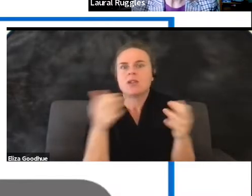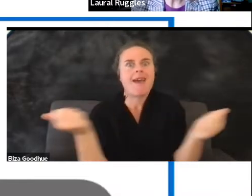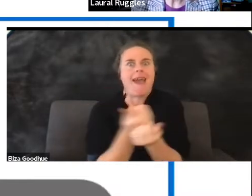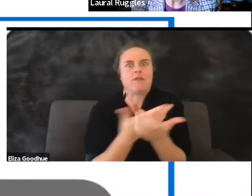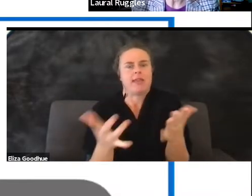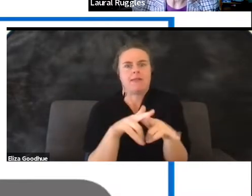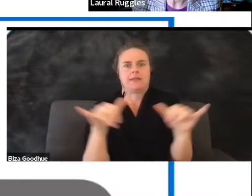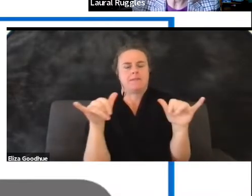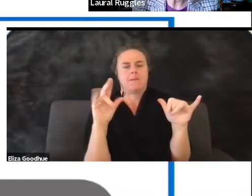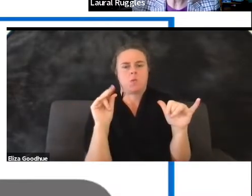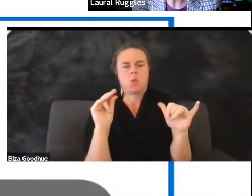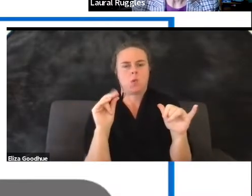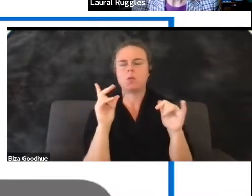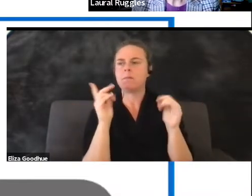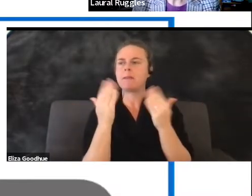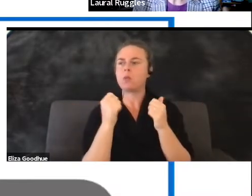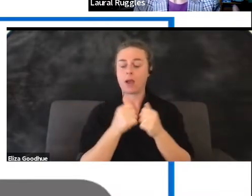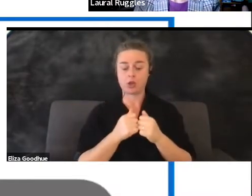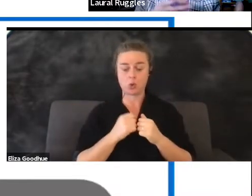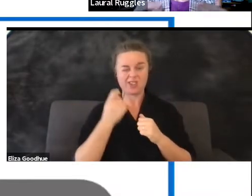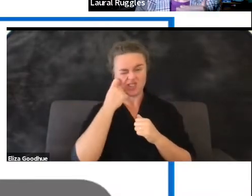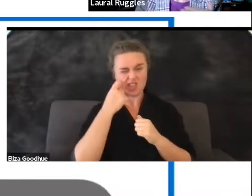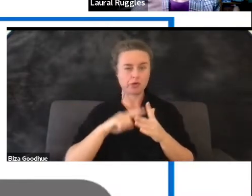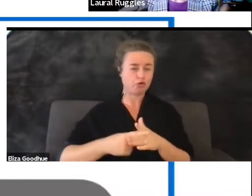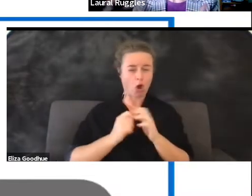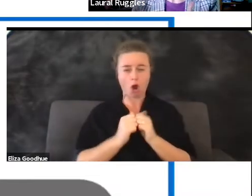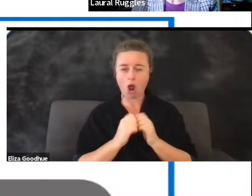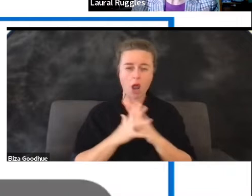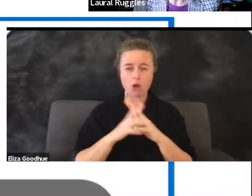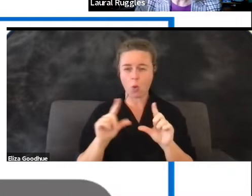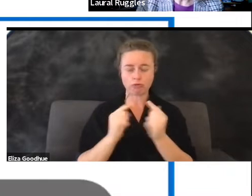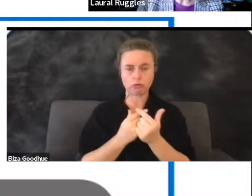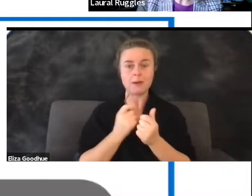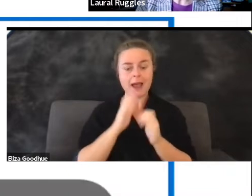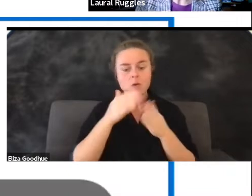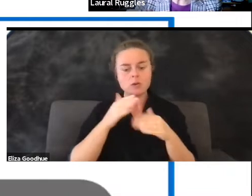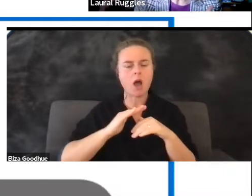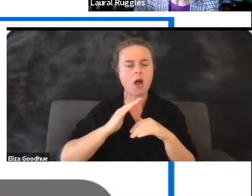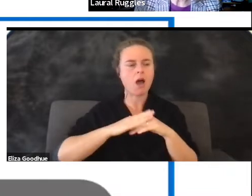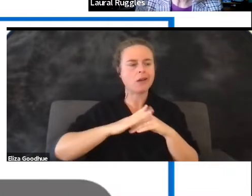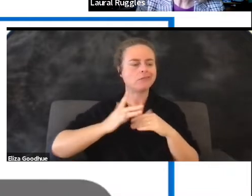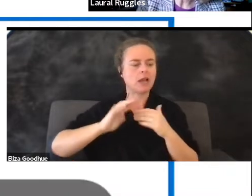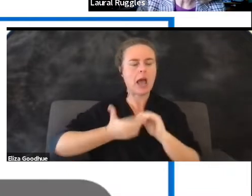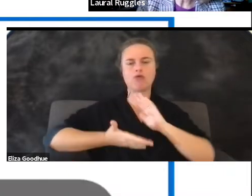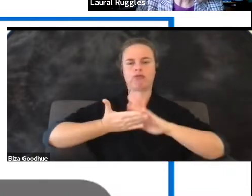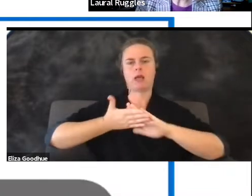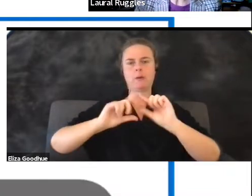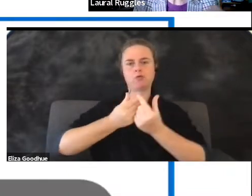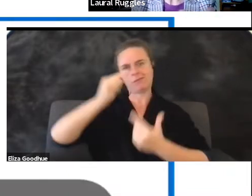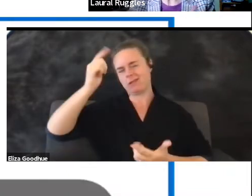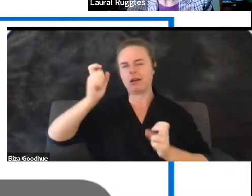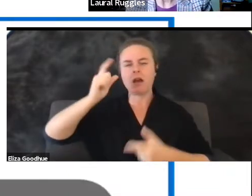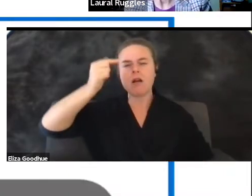to focus on governance. And at some point you can spend more time focusing